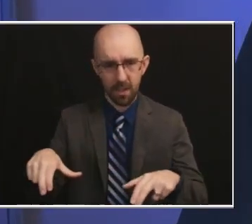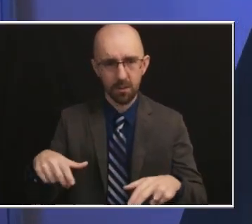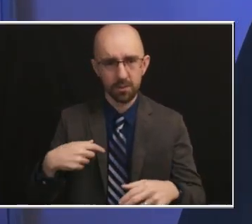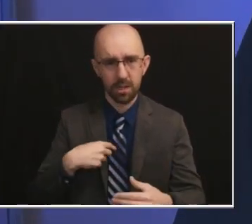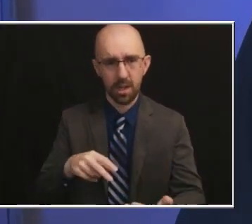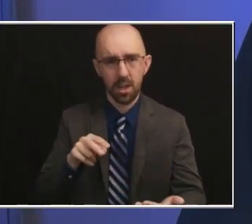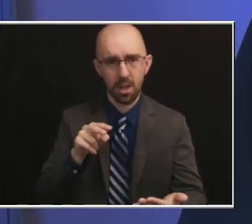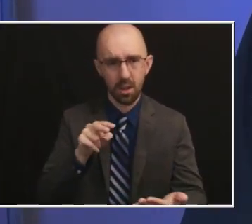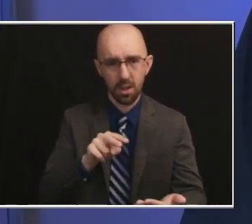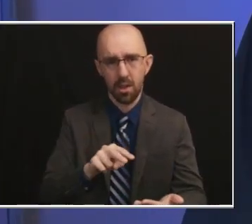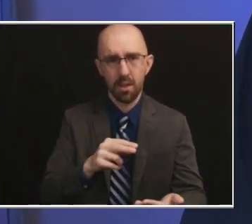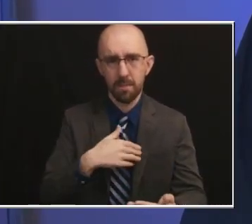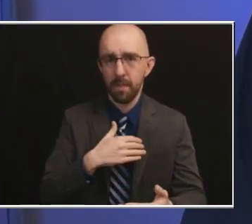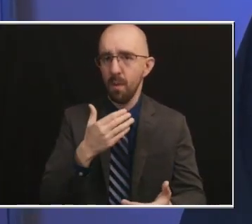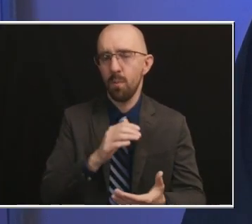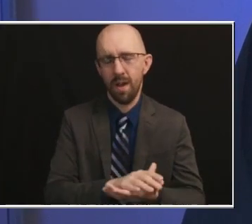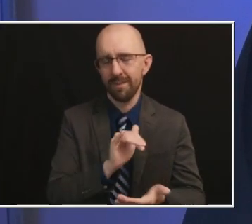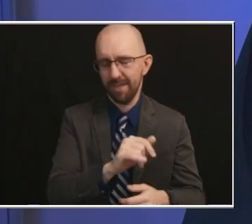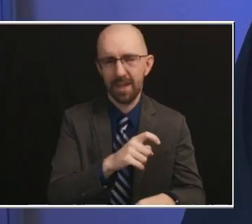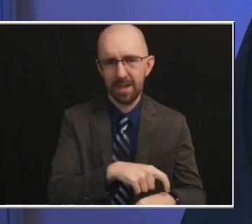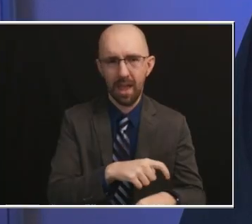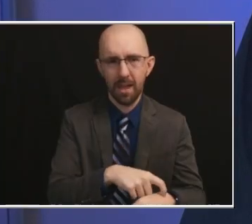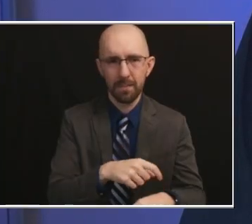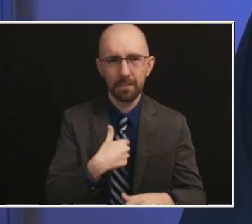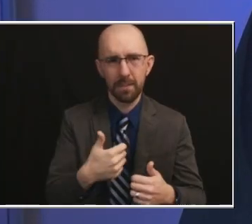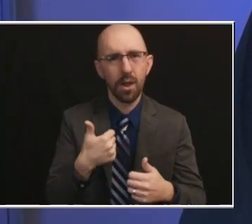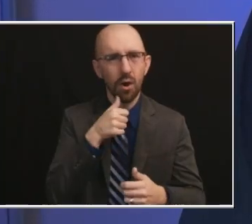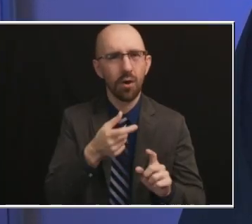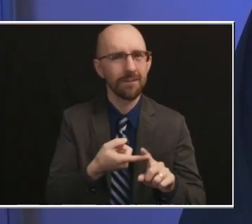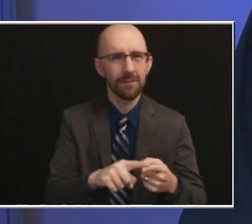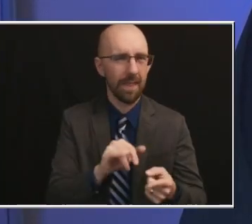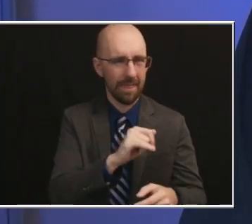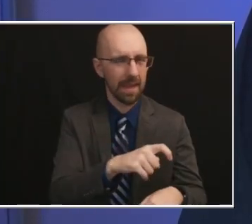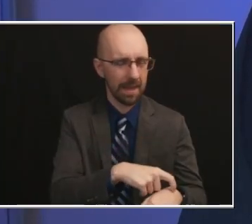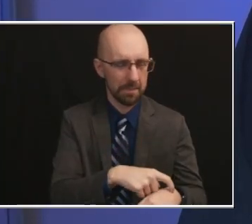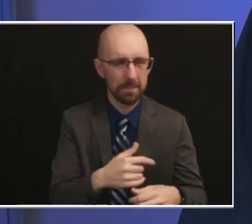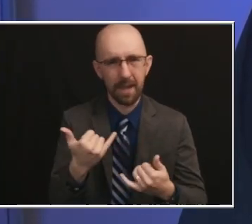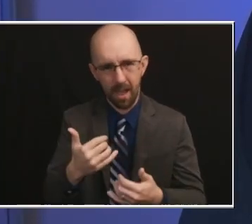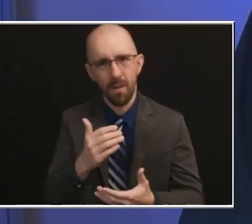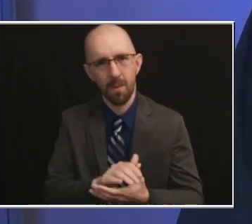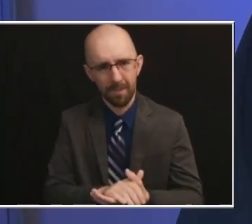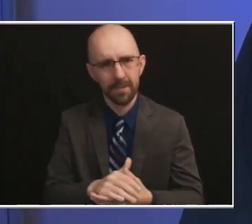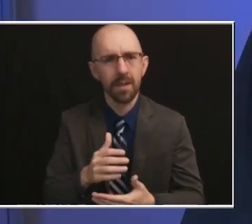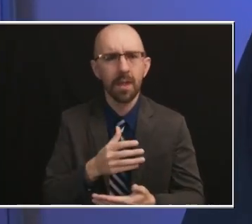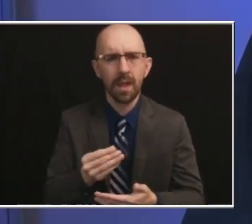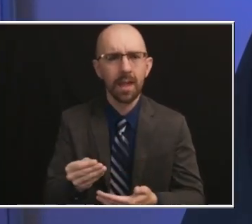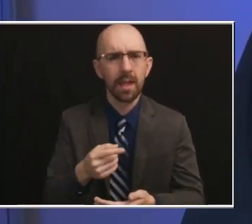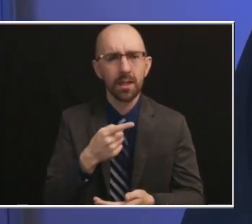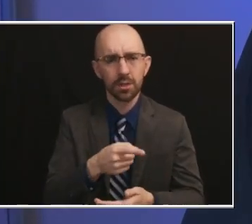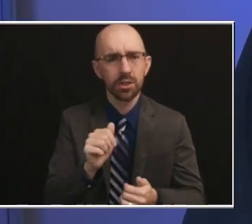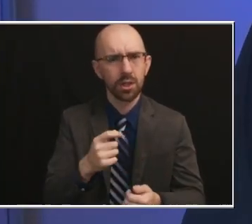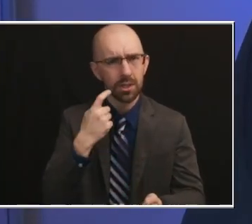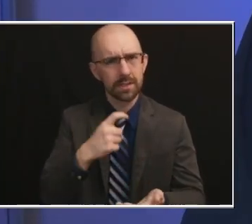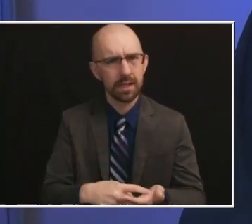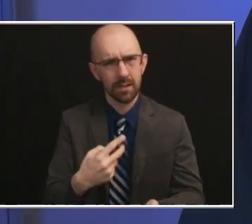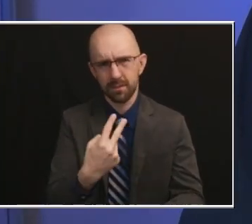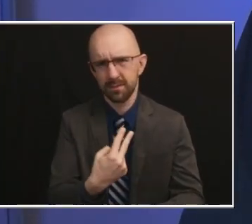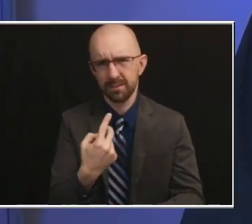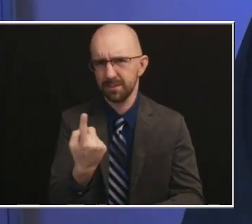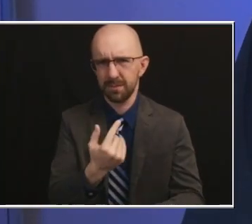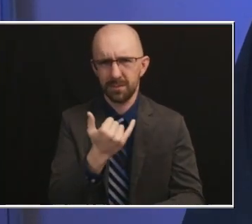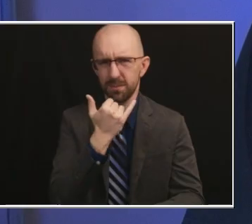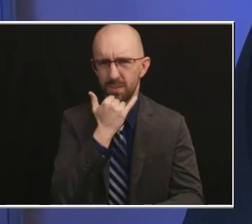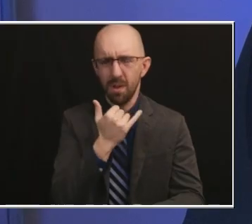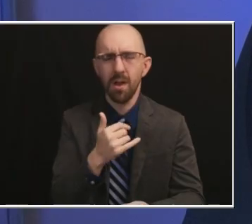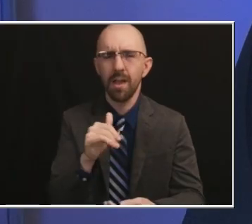now wife. At the time she was my girlfriend, and she could tell something was wrong, and that was kind of